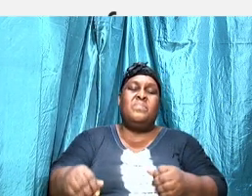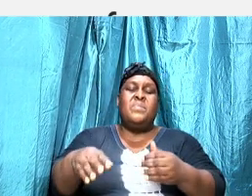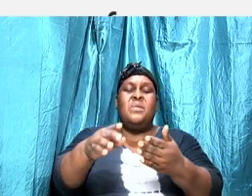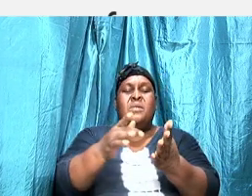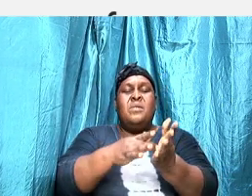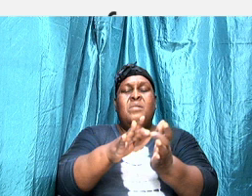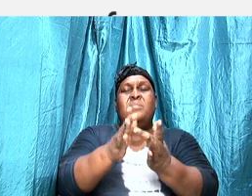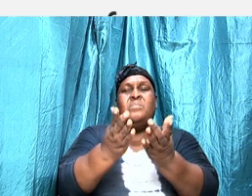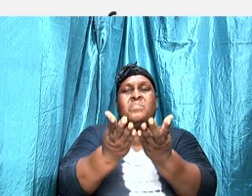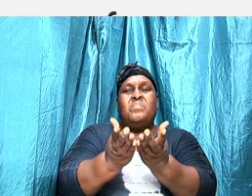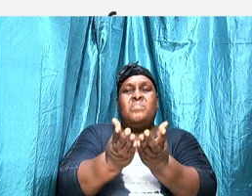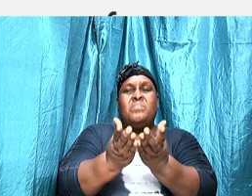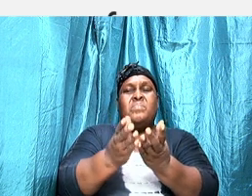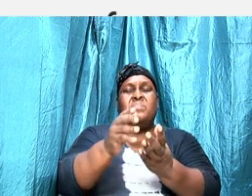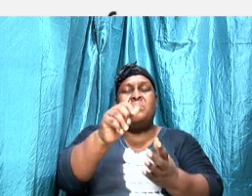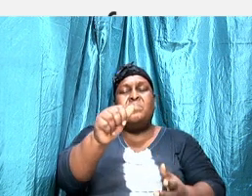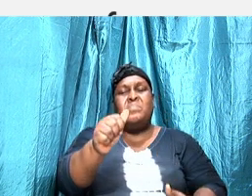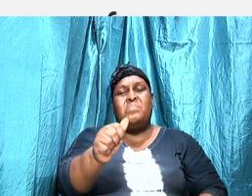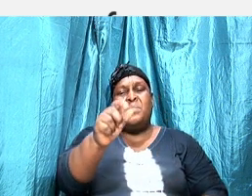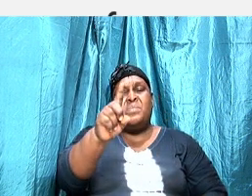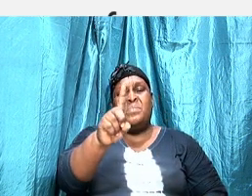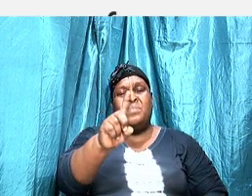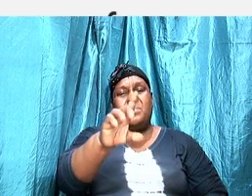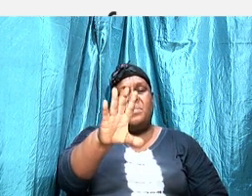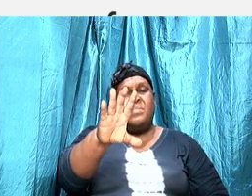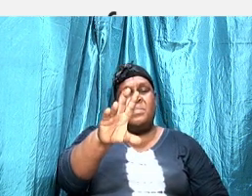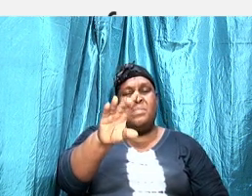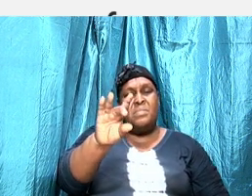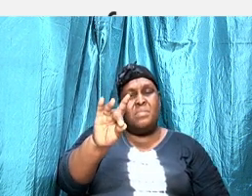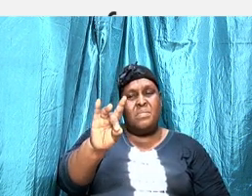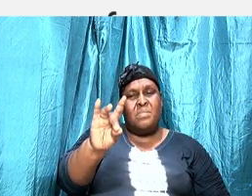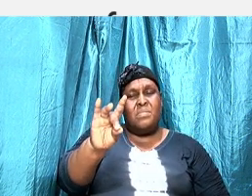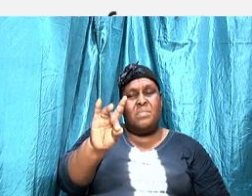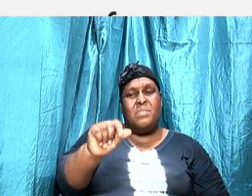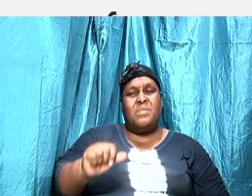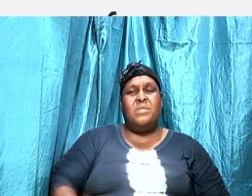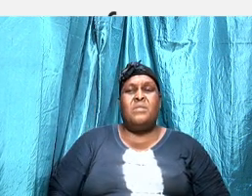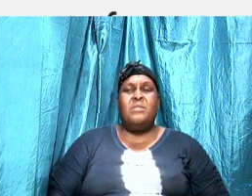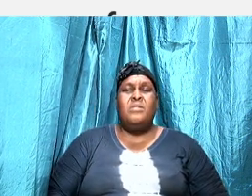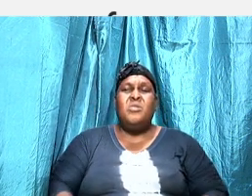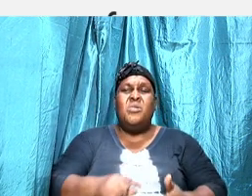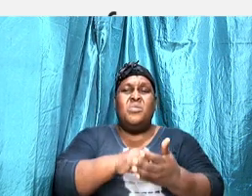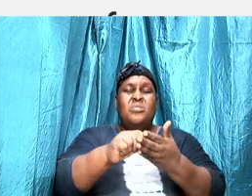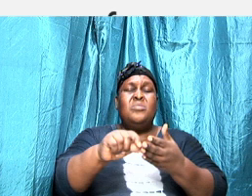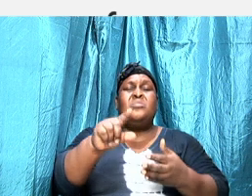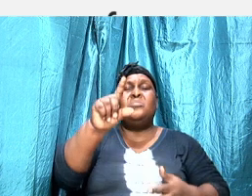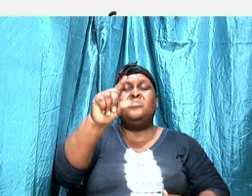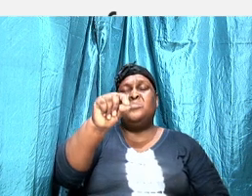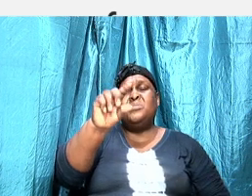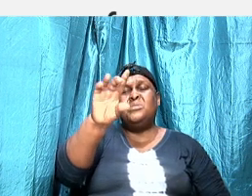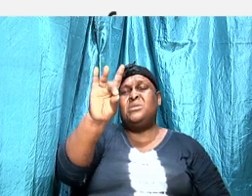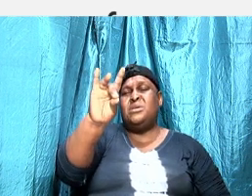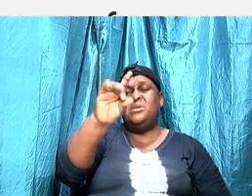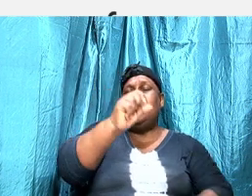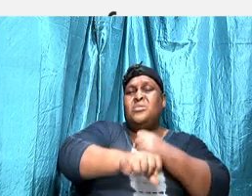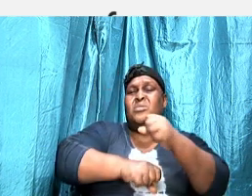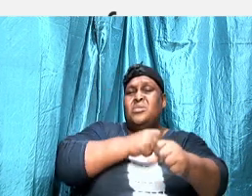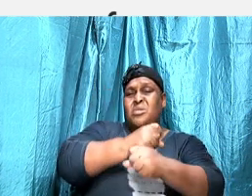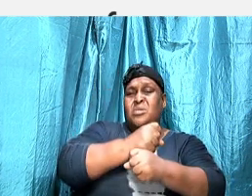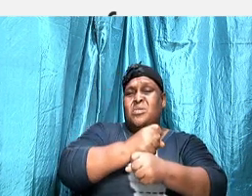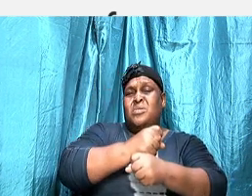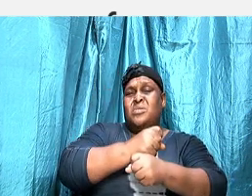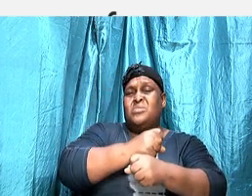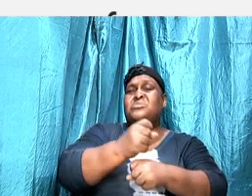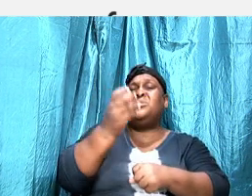dated back in AD 58. It was written approximately 28 years after Paul